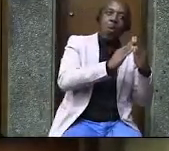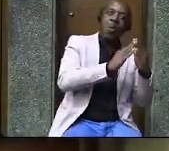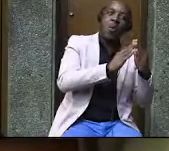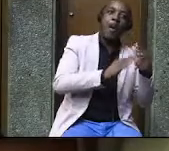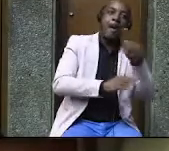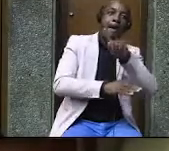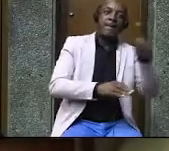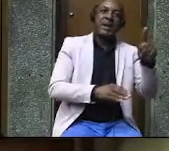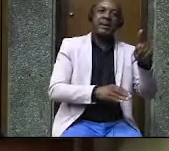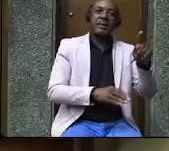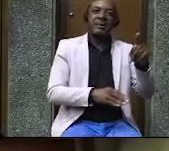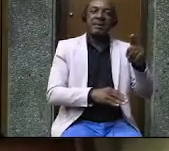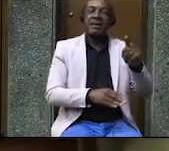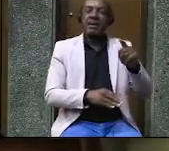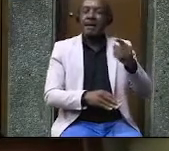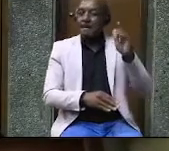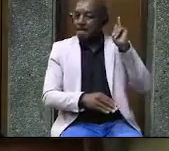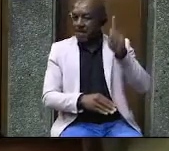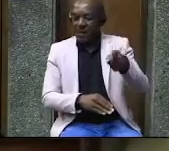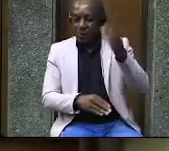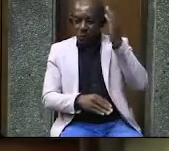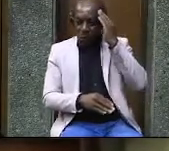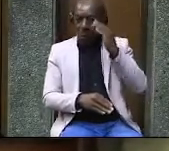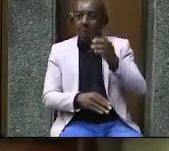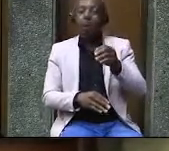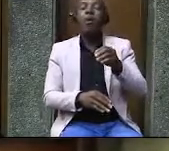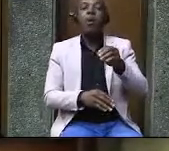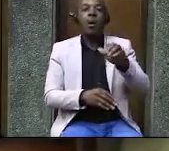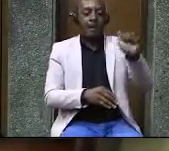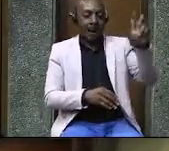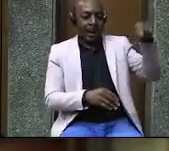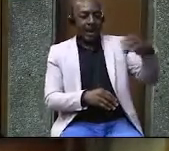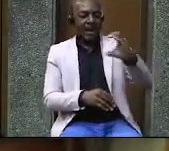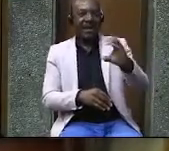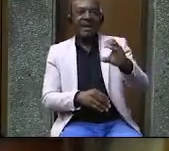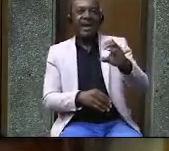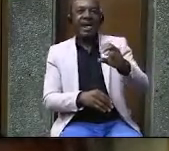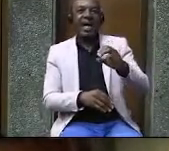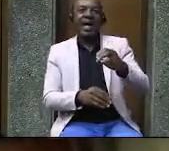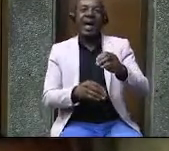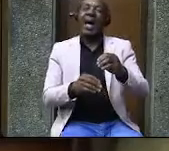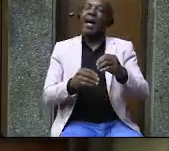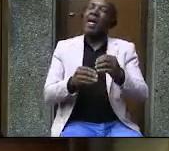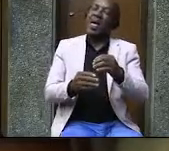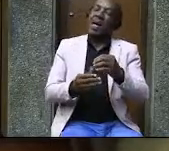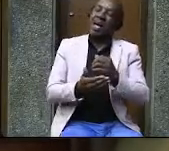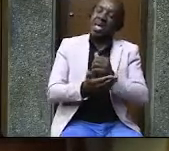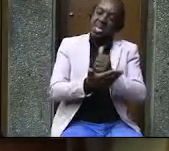must know how these people are not representing you as well, namoto amoto. They are not there for us.